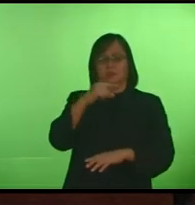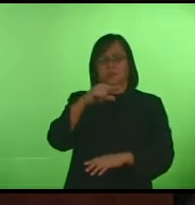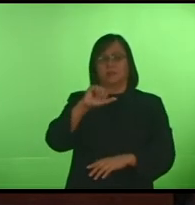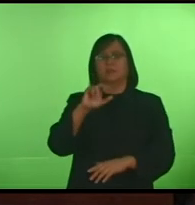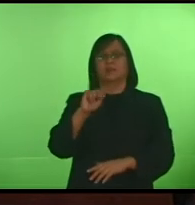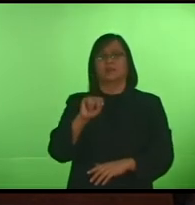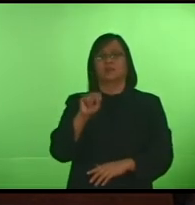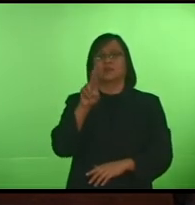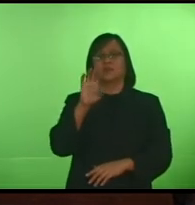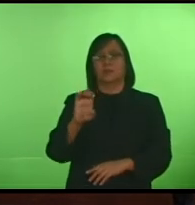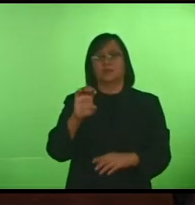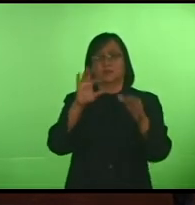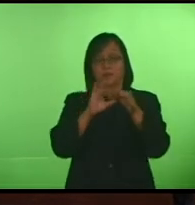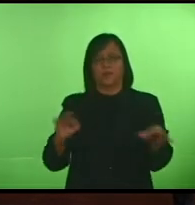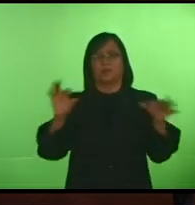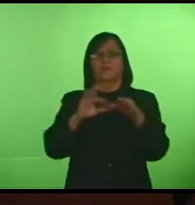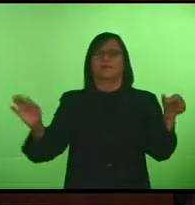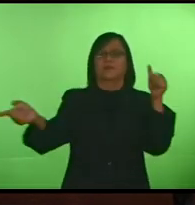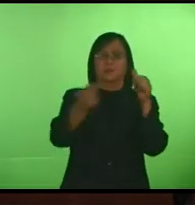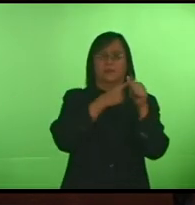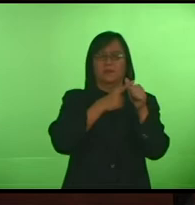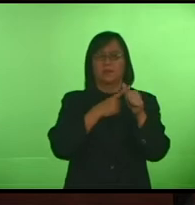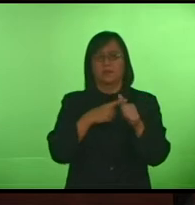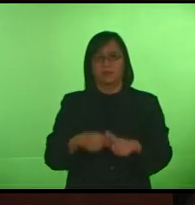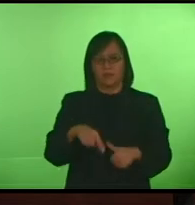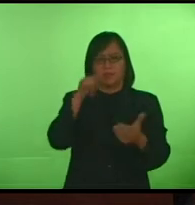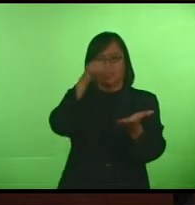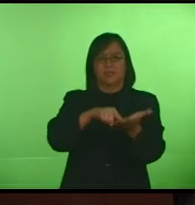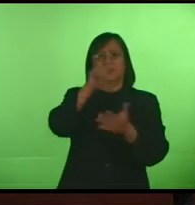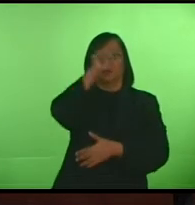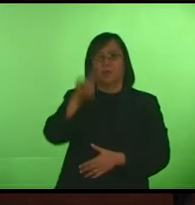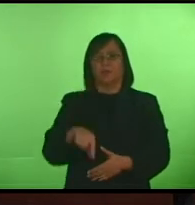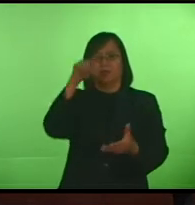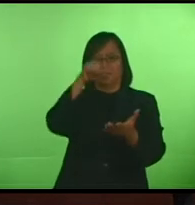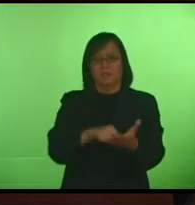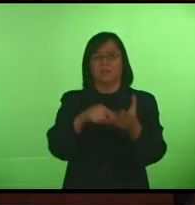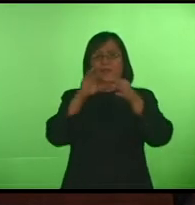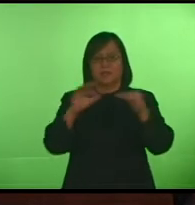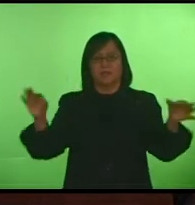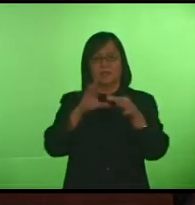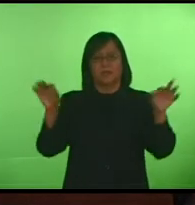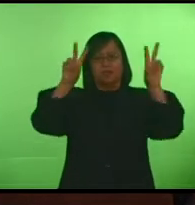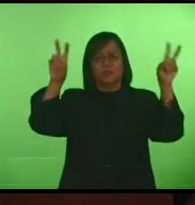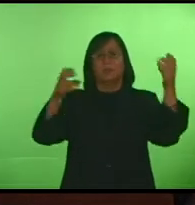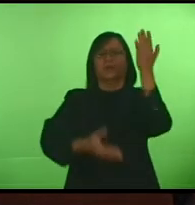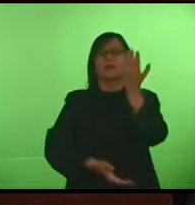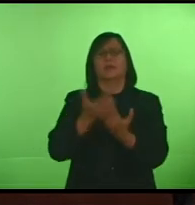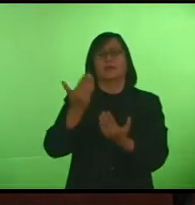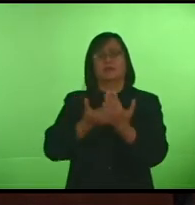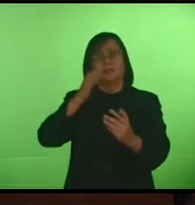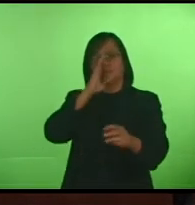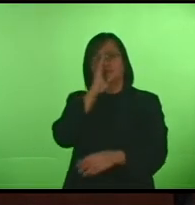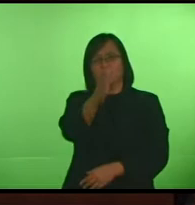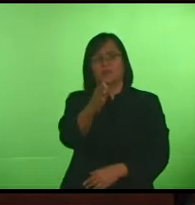this case, this question in this essay topic is straightforward to answer. And